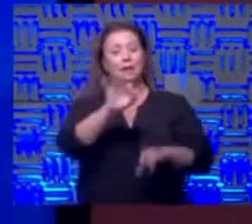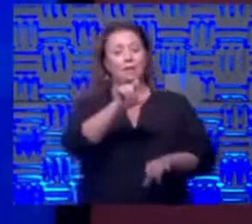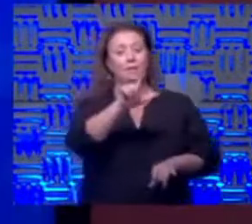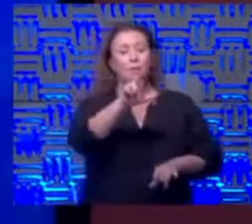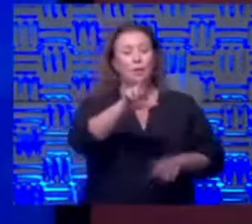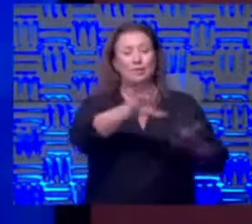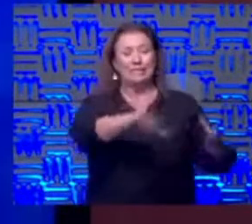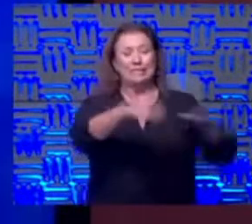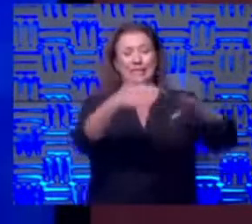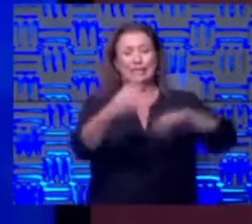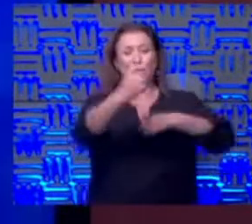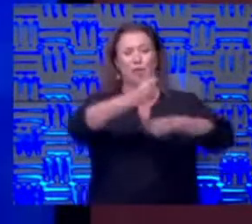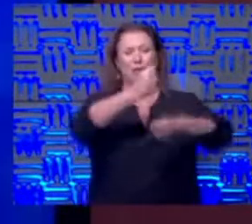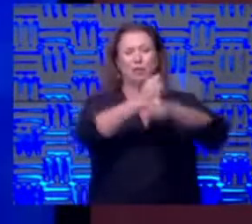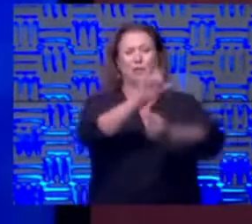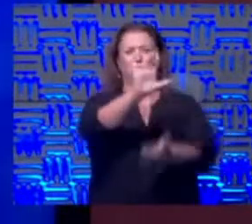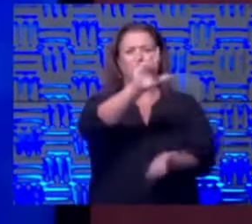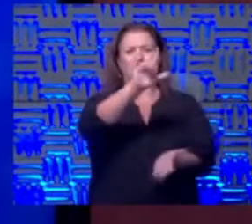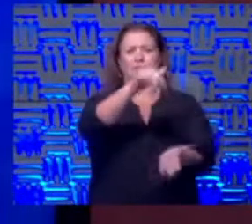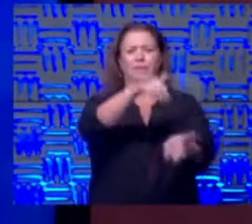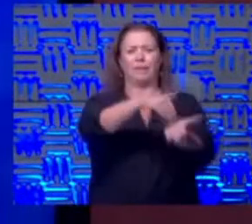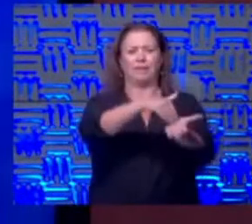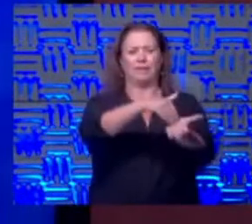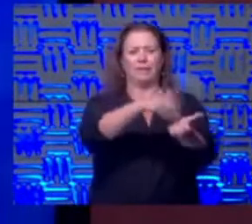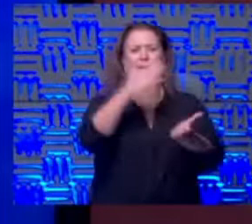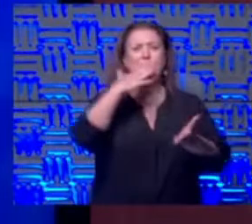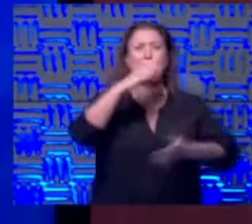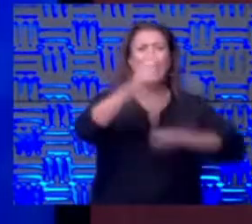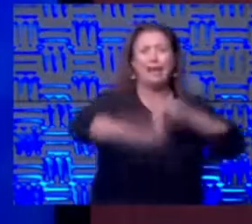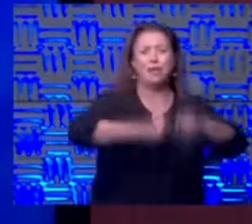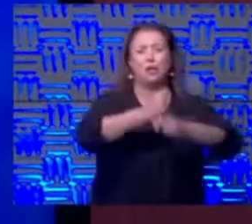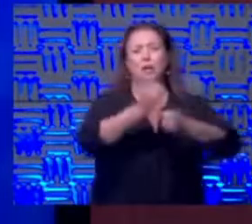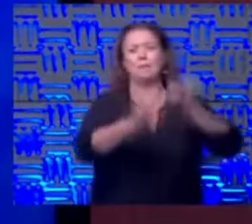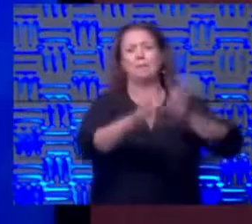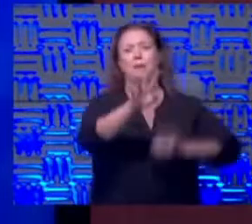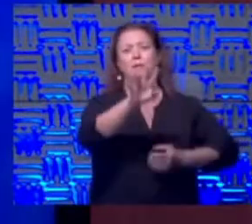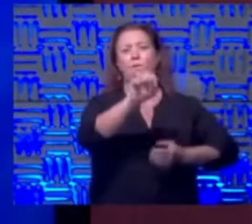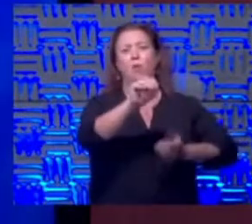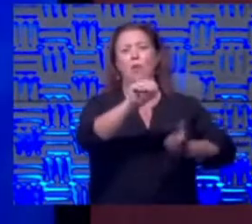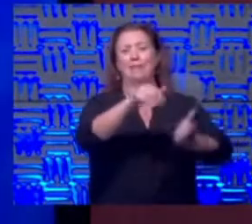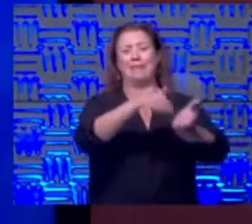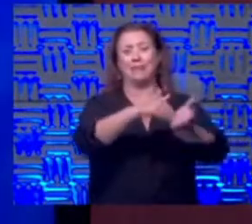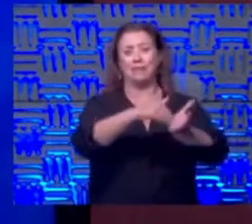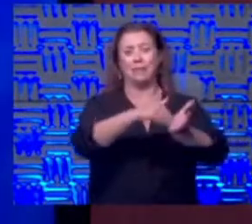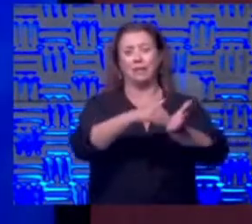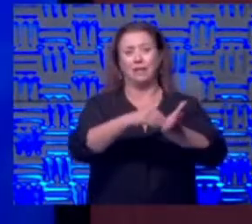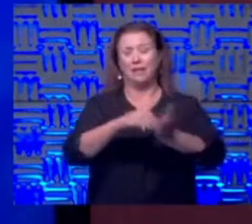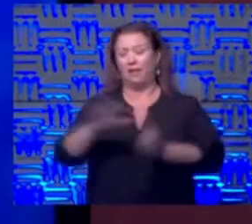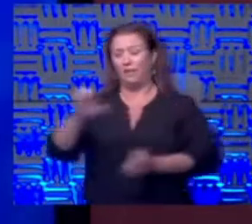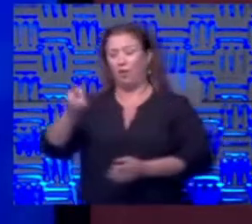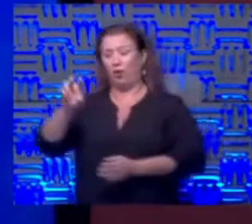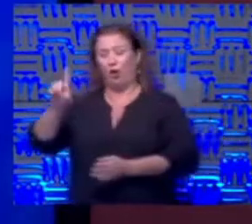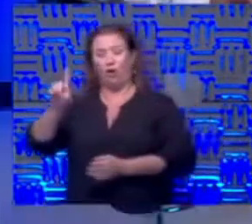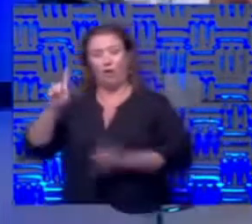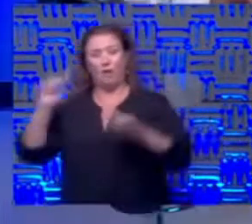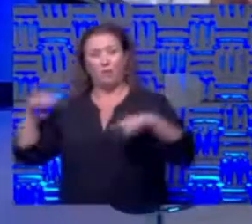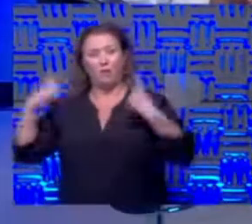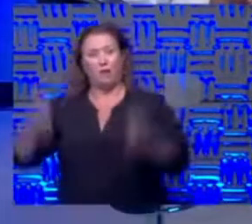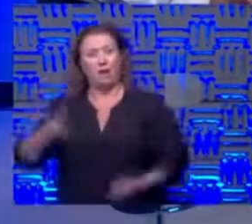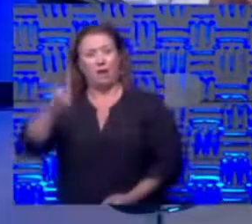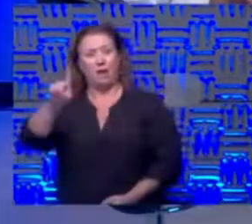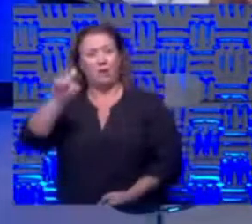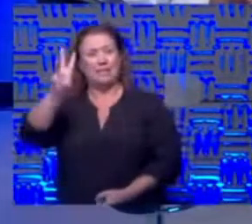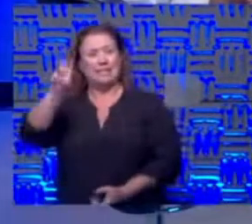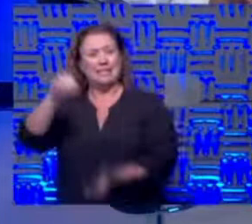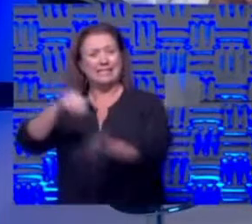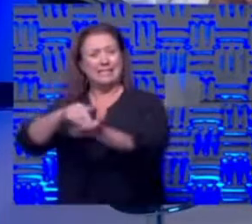in 1 year is 25,000, and in a really bad year, it may be 40,000. And how many deaths have we had already? We're like 150,